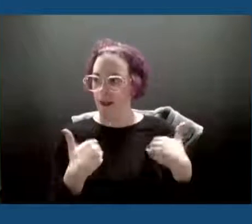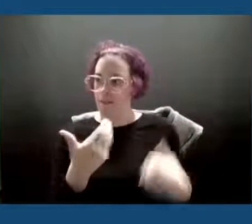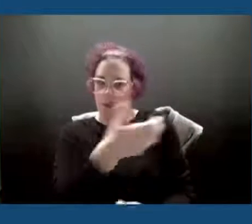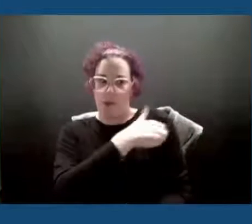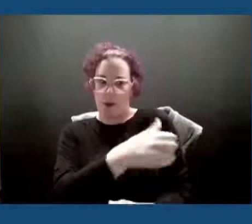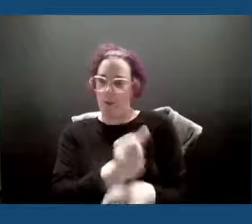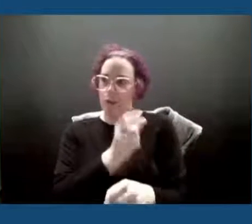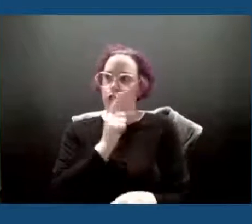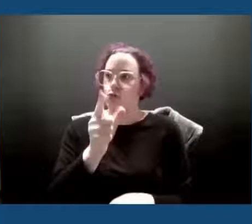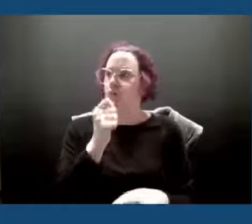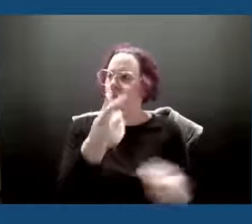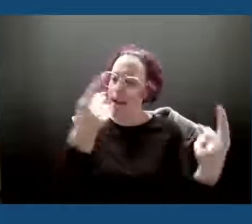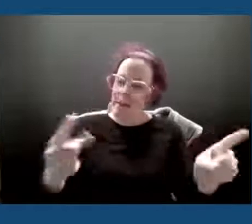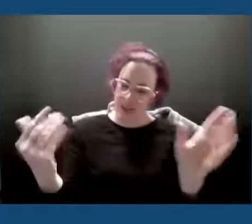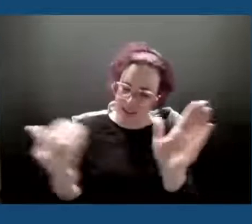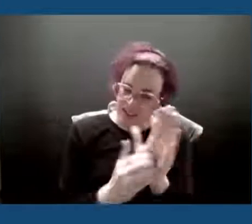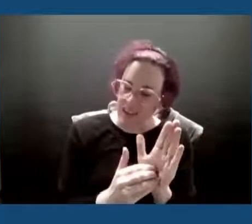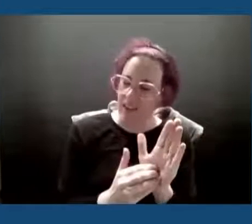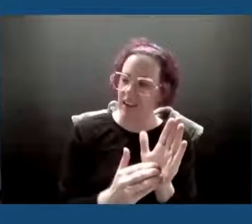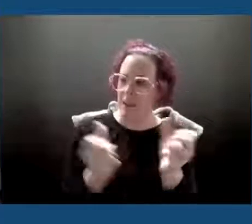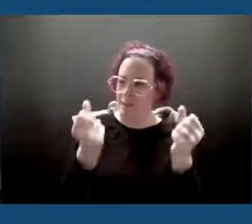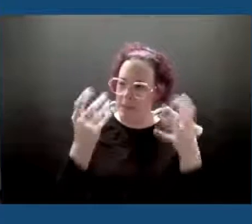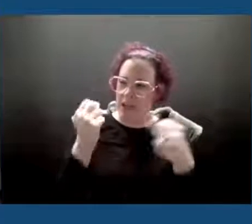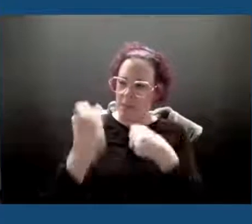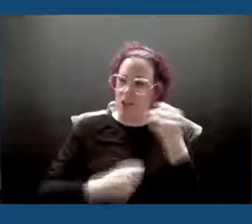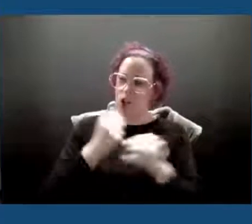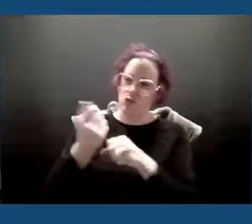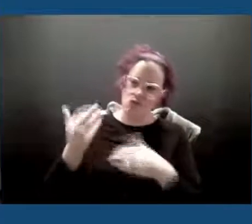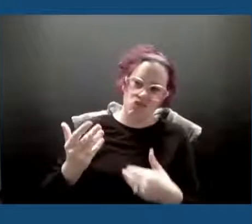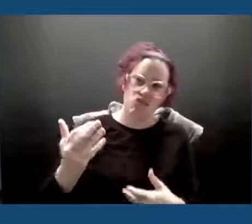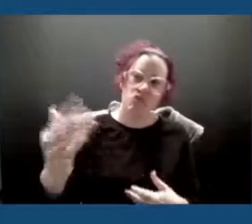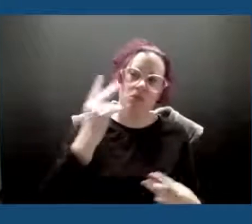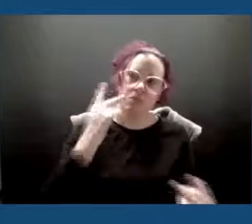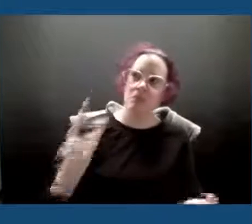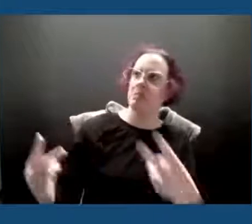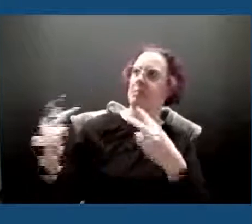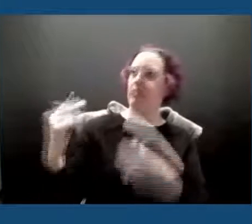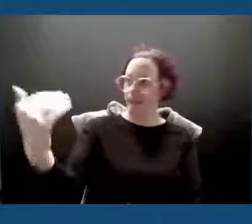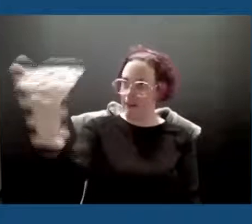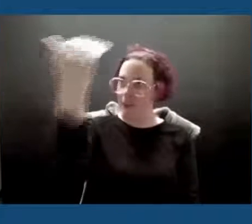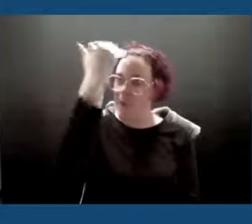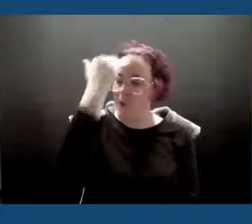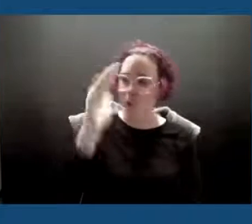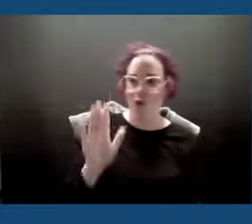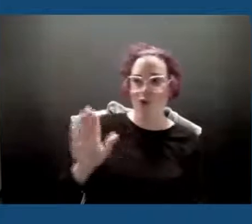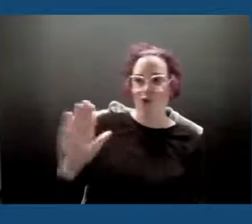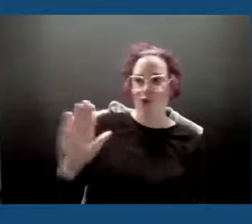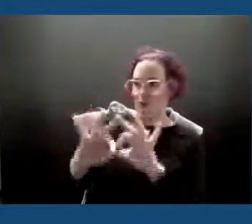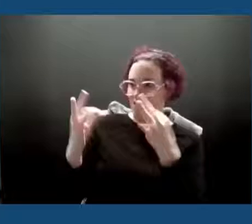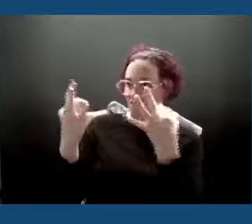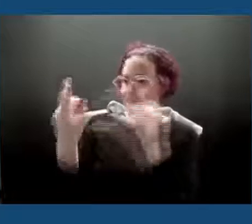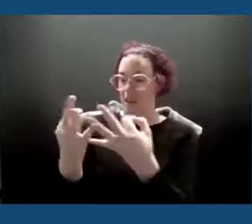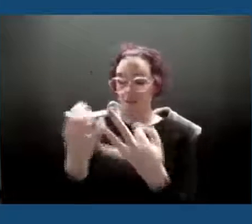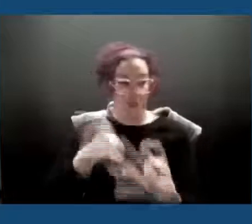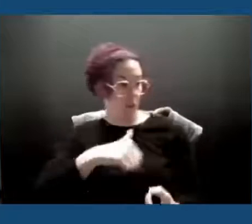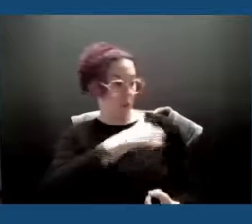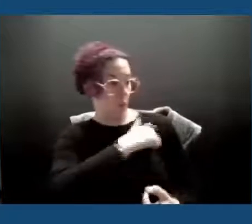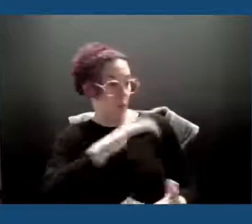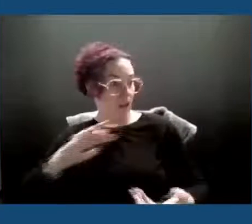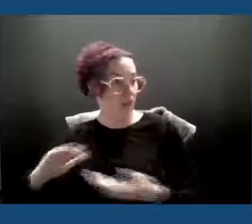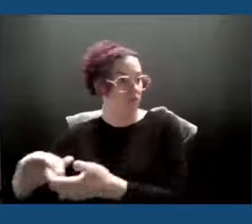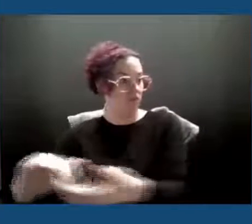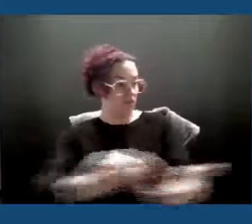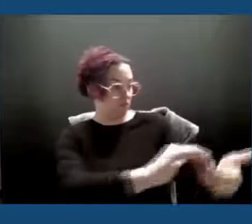they'll know for decades to come that this family and that we collectively in this